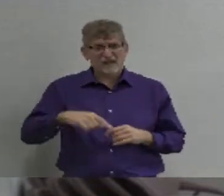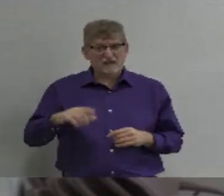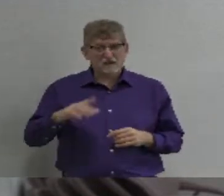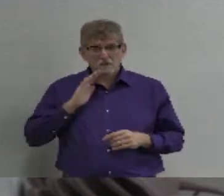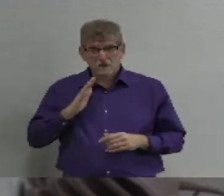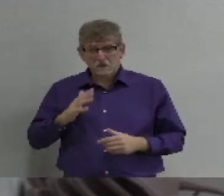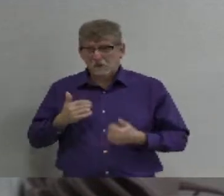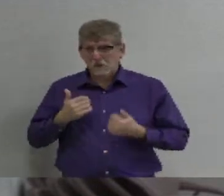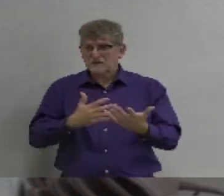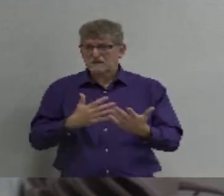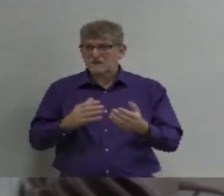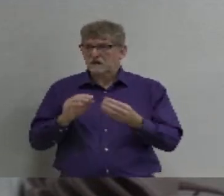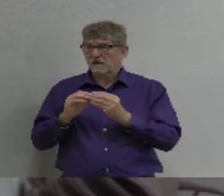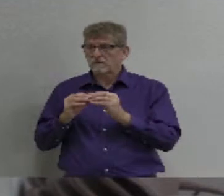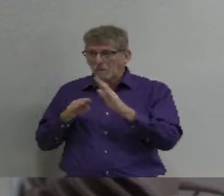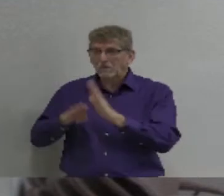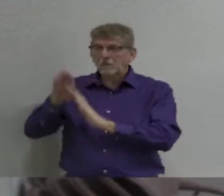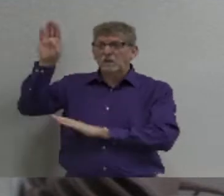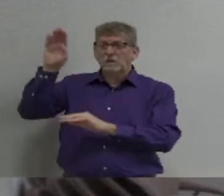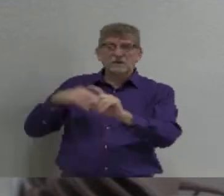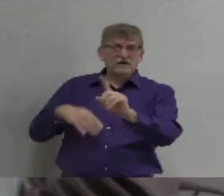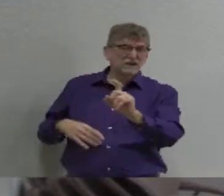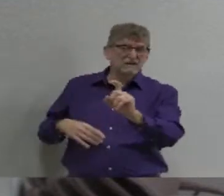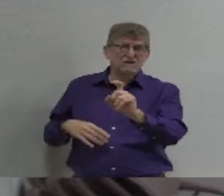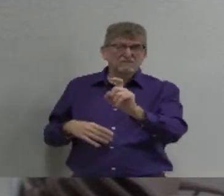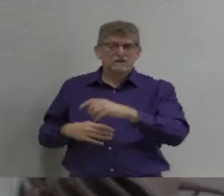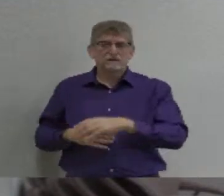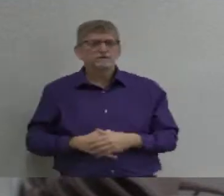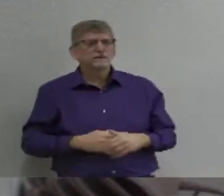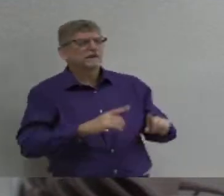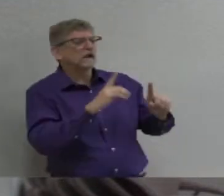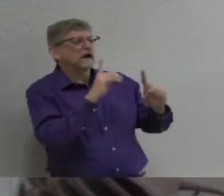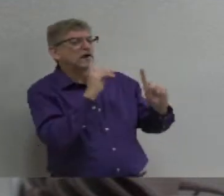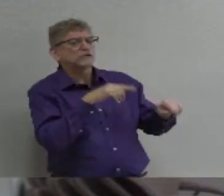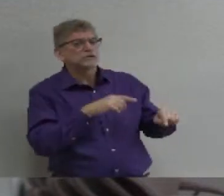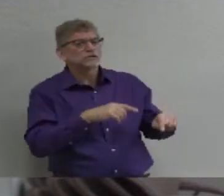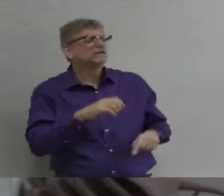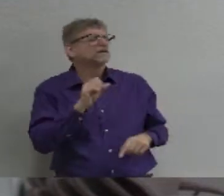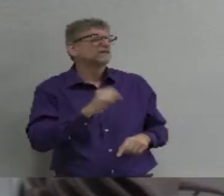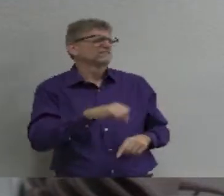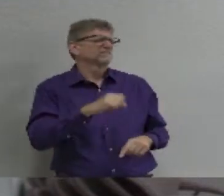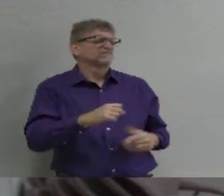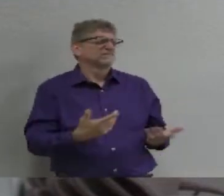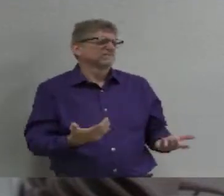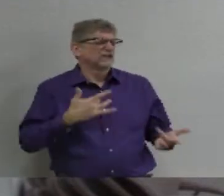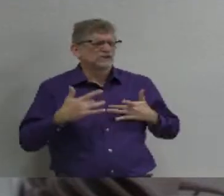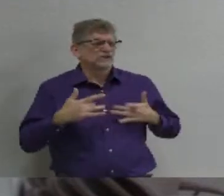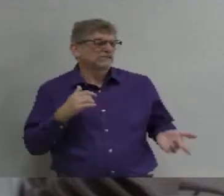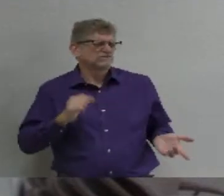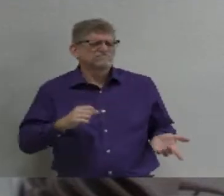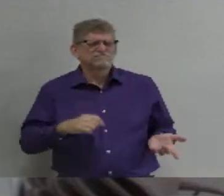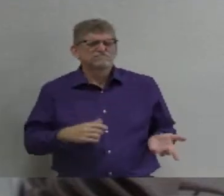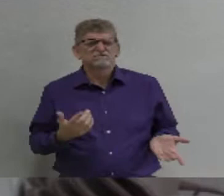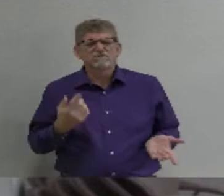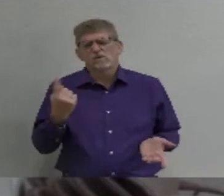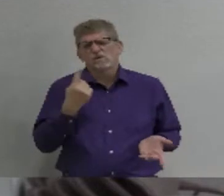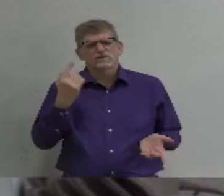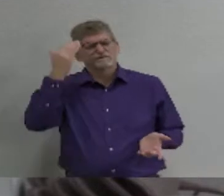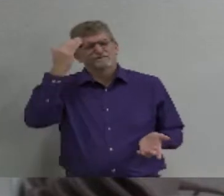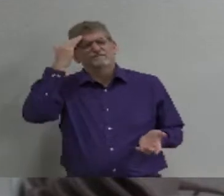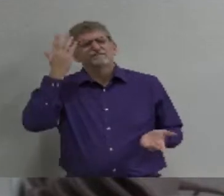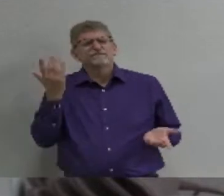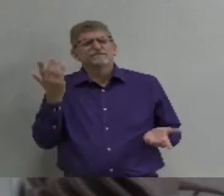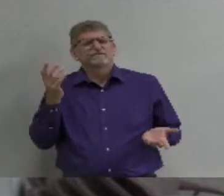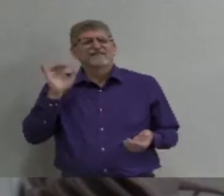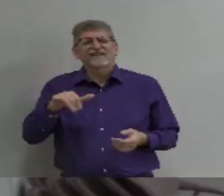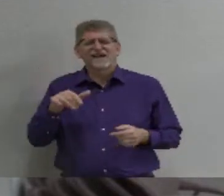spike at some point in the coming weeks? Yes, absolutely, because we know that those